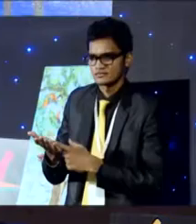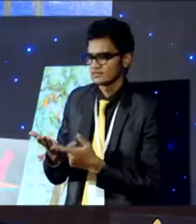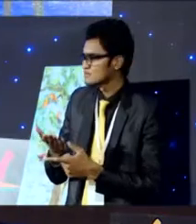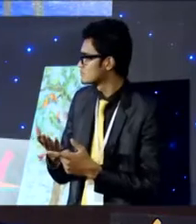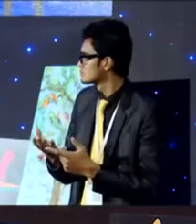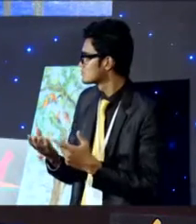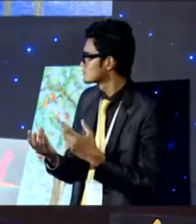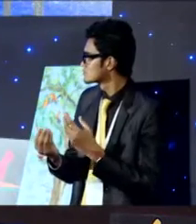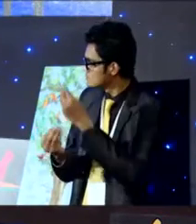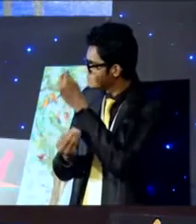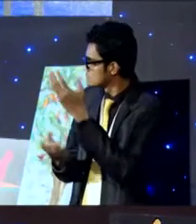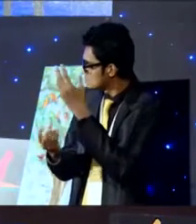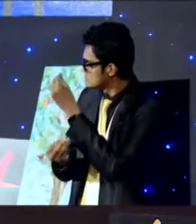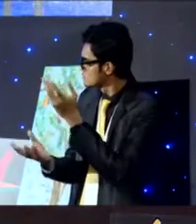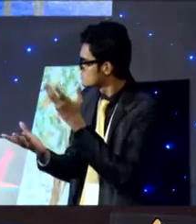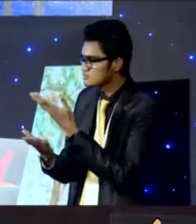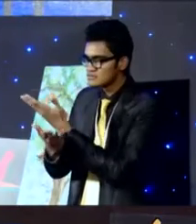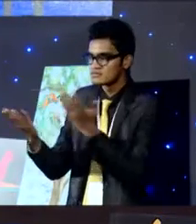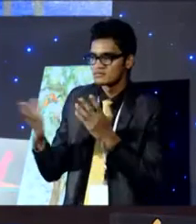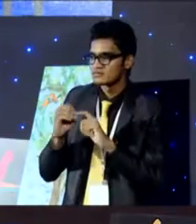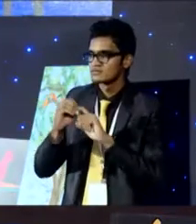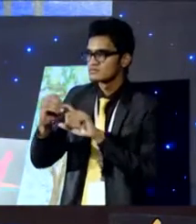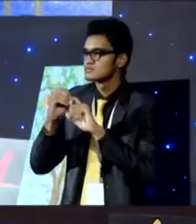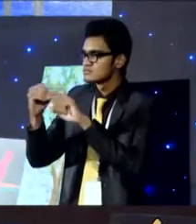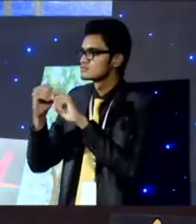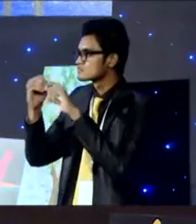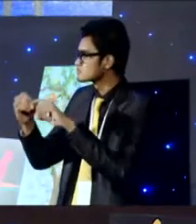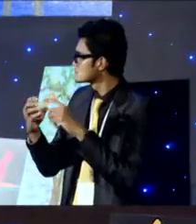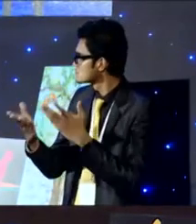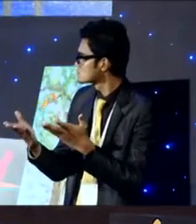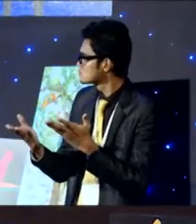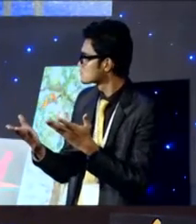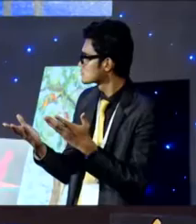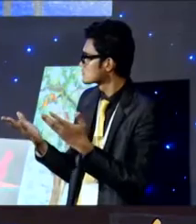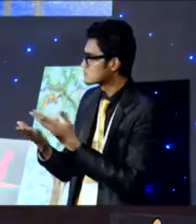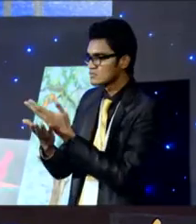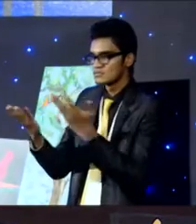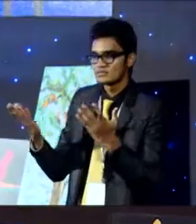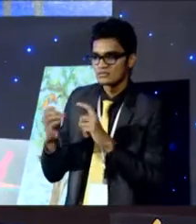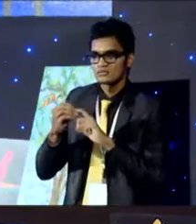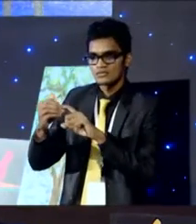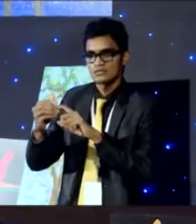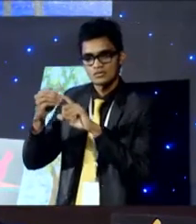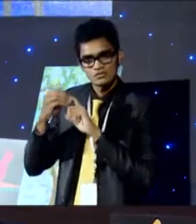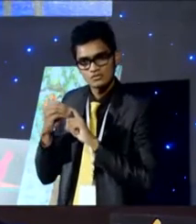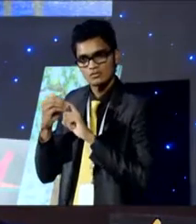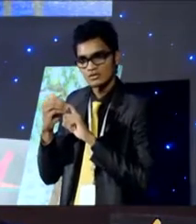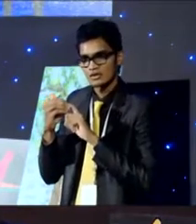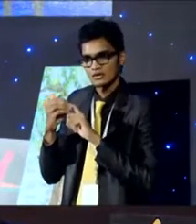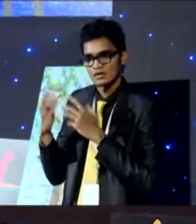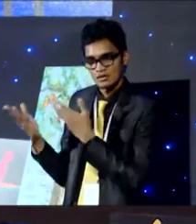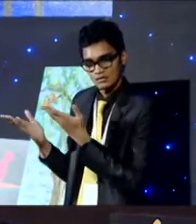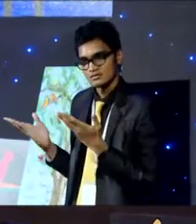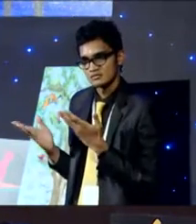we would open up for questions. And what I would like to do is we would listen to a few questions that are there, and then we will go